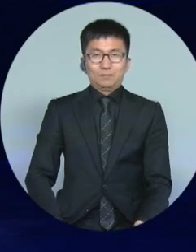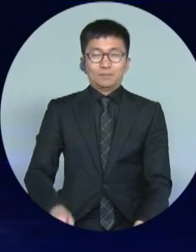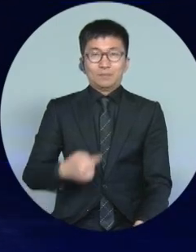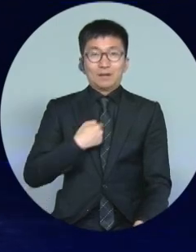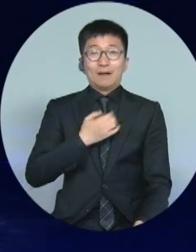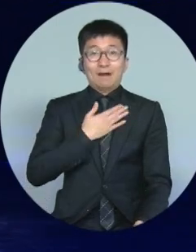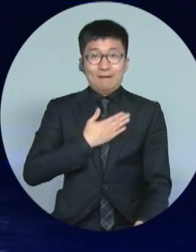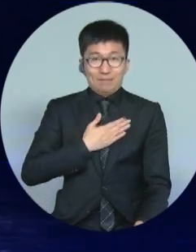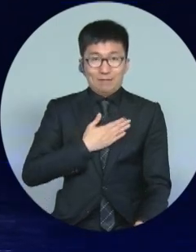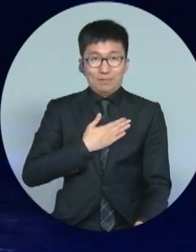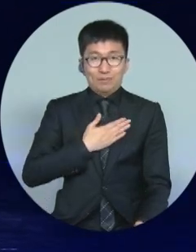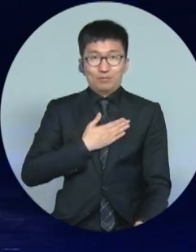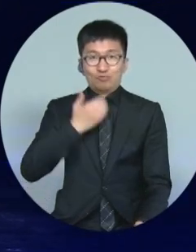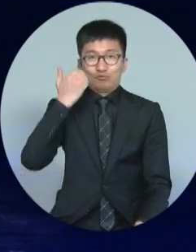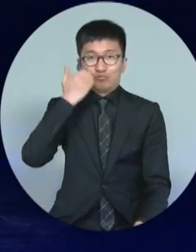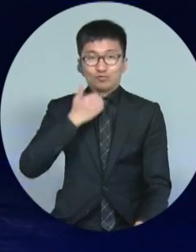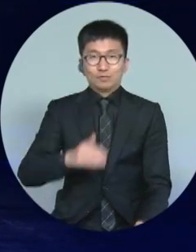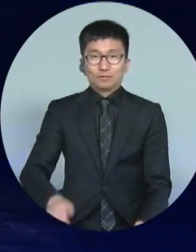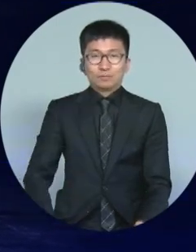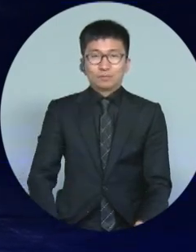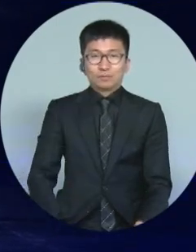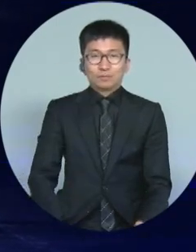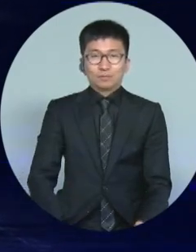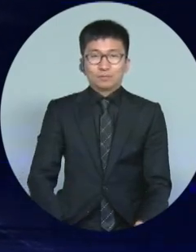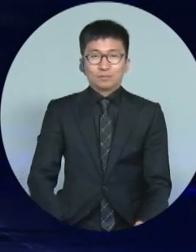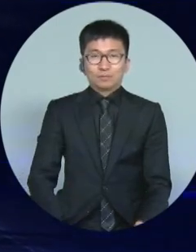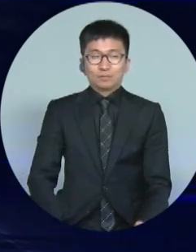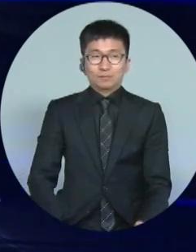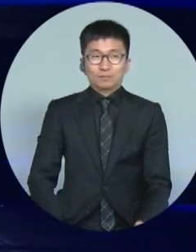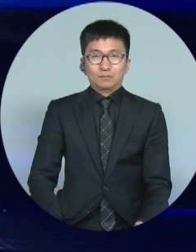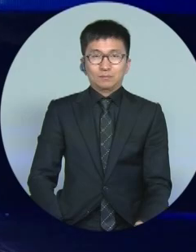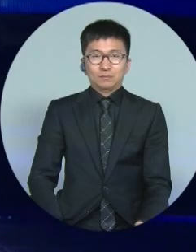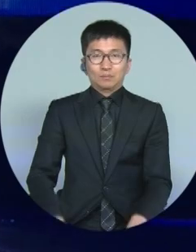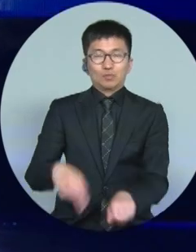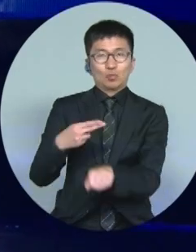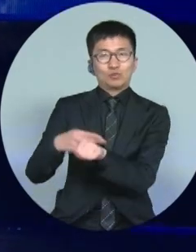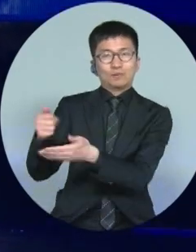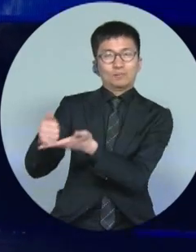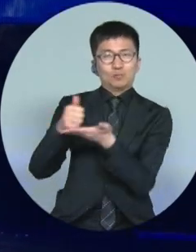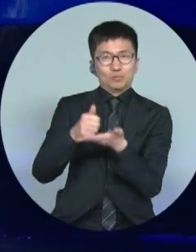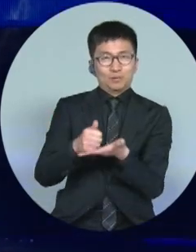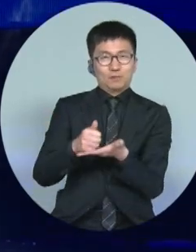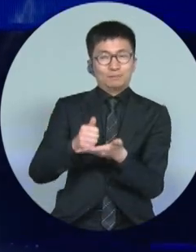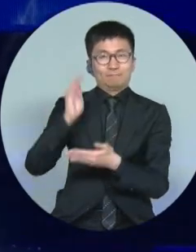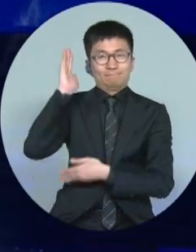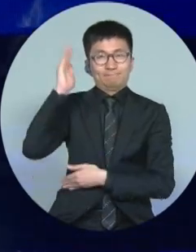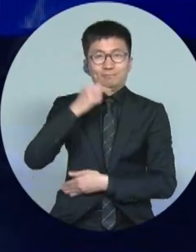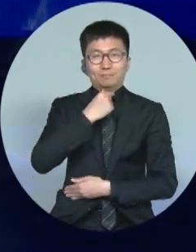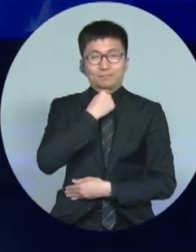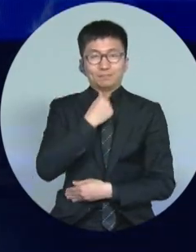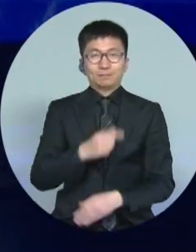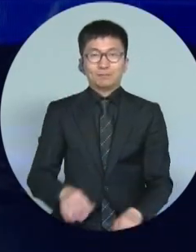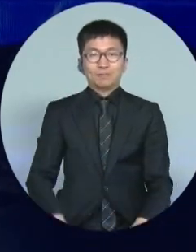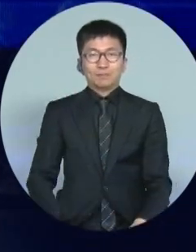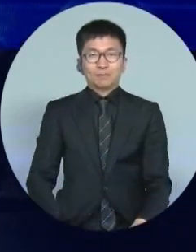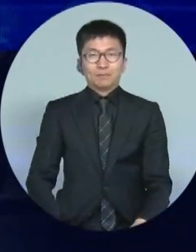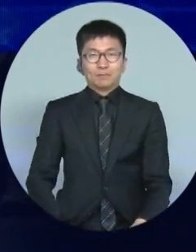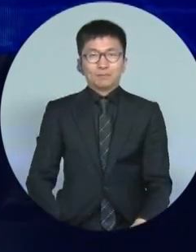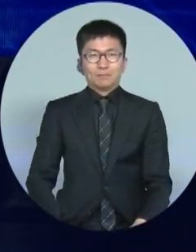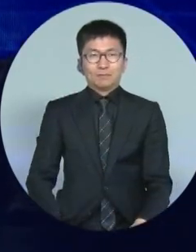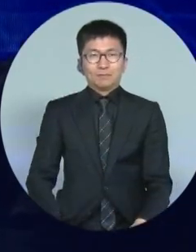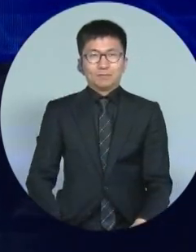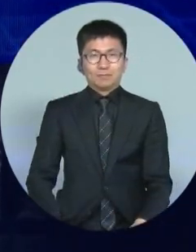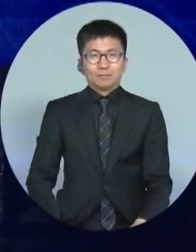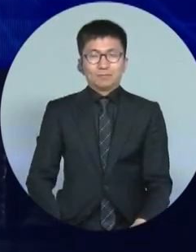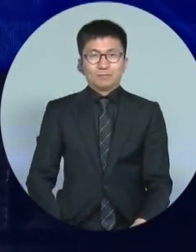like saying. She's now a distinguished professor, Song Yun Lee I've always called her